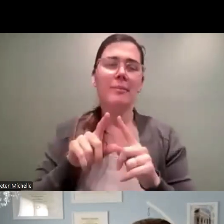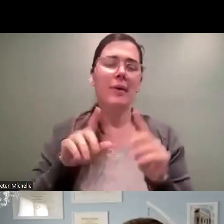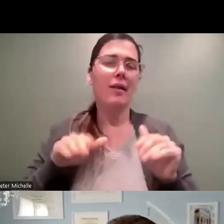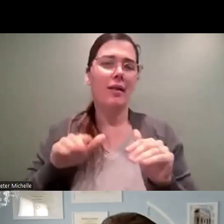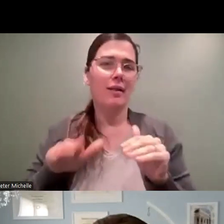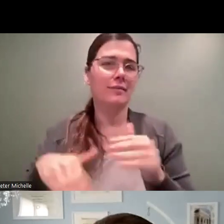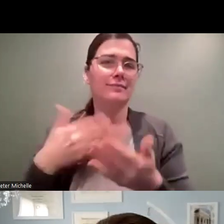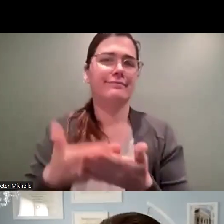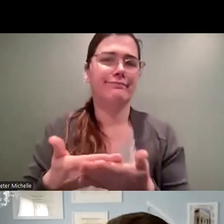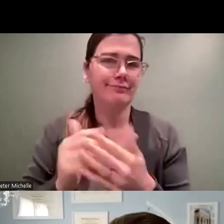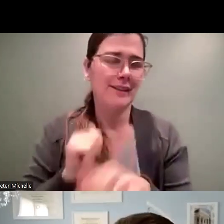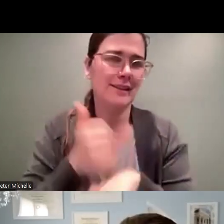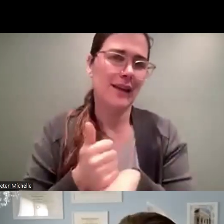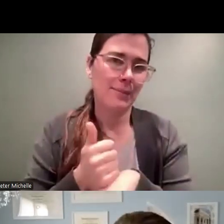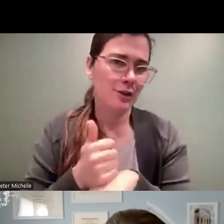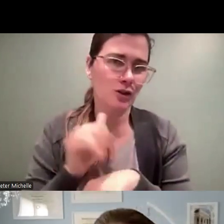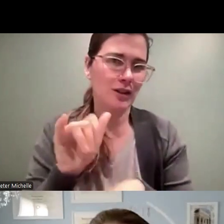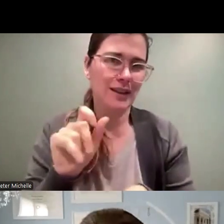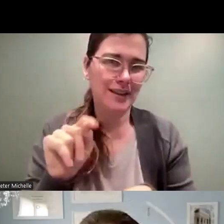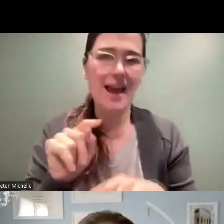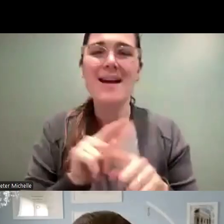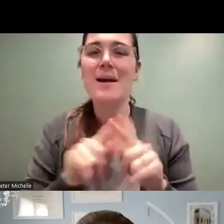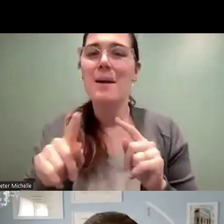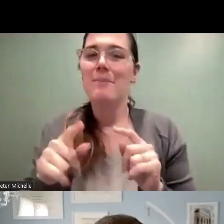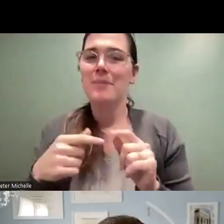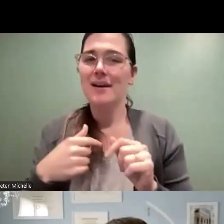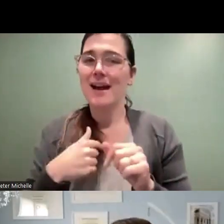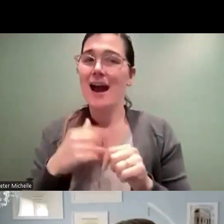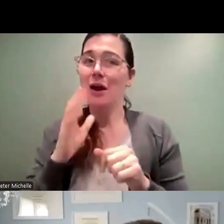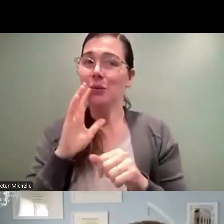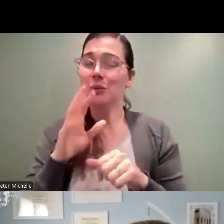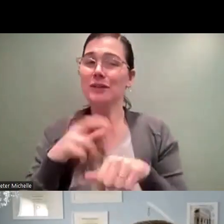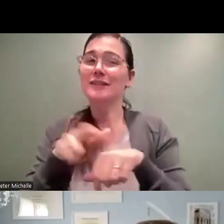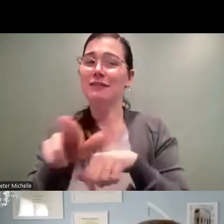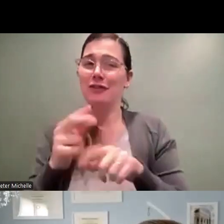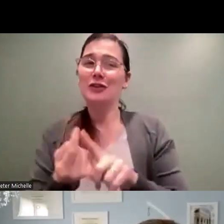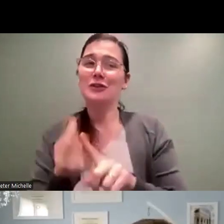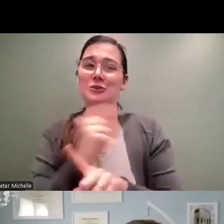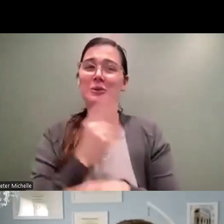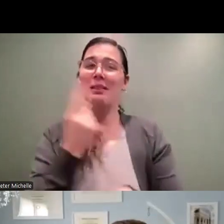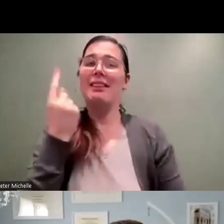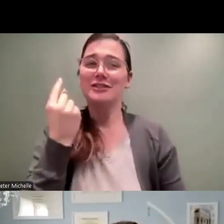Okay. But I would defer to to the talk a year ago for more details.